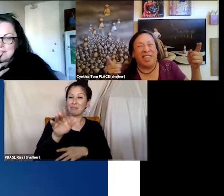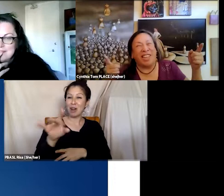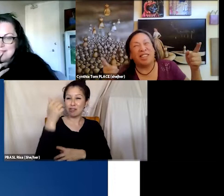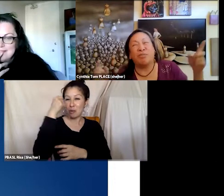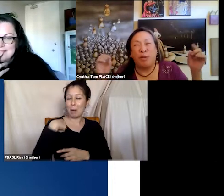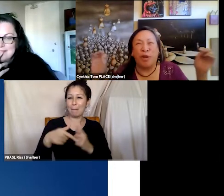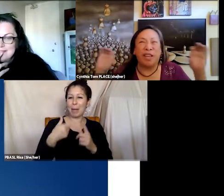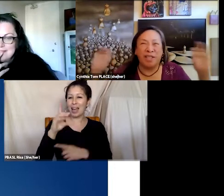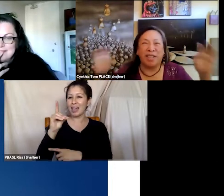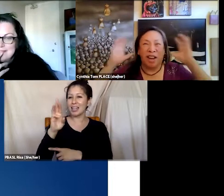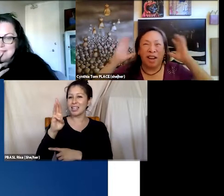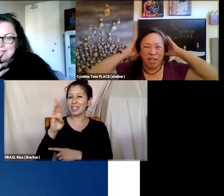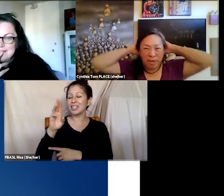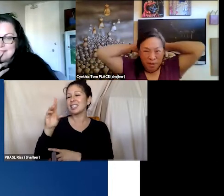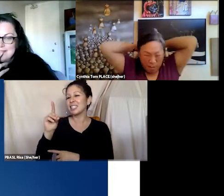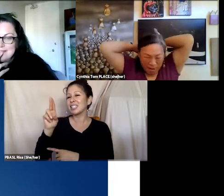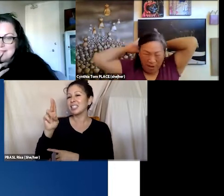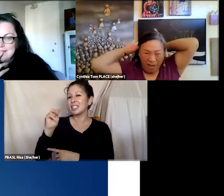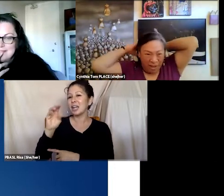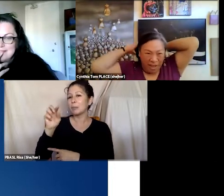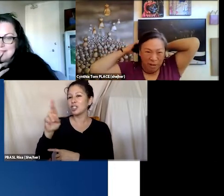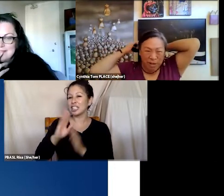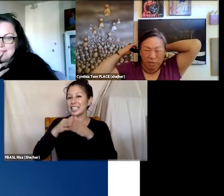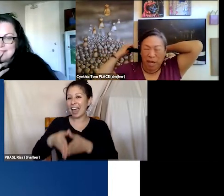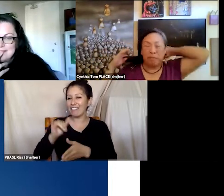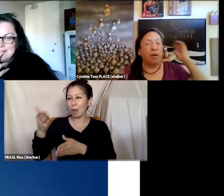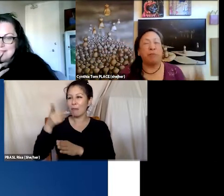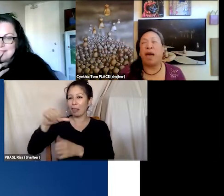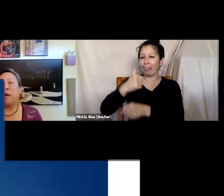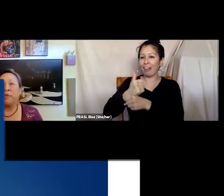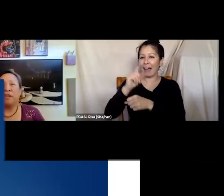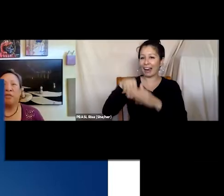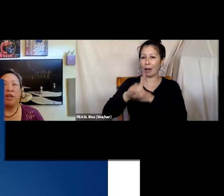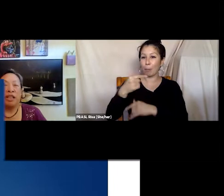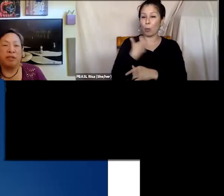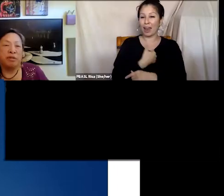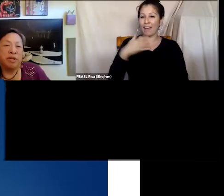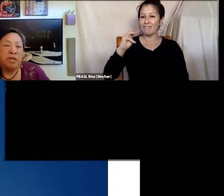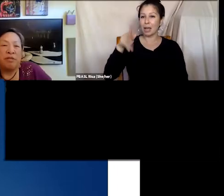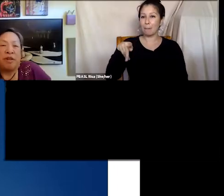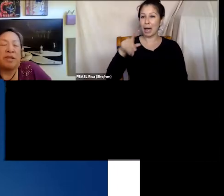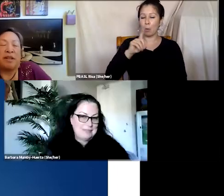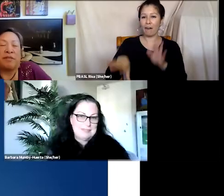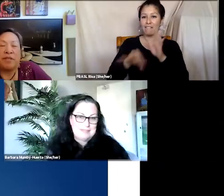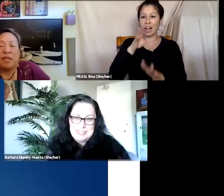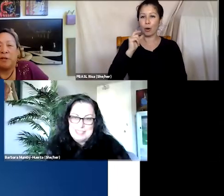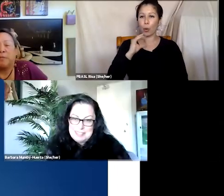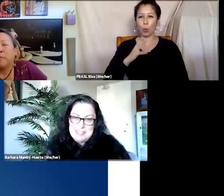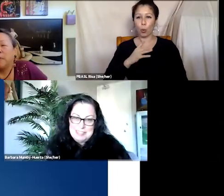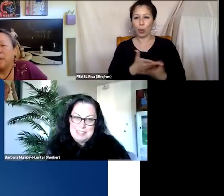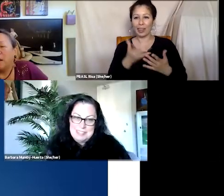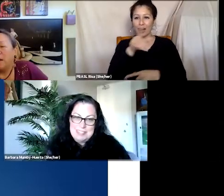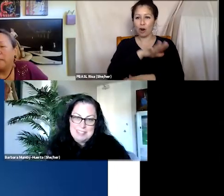dumpster diving. This is before they used to lock the dumpsters, but that was, we had maps of where to get the cool stuff around San